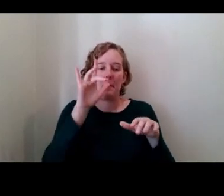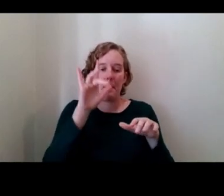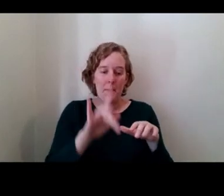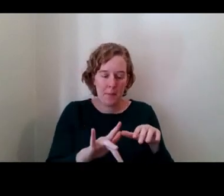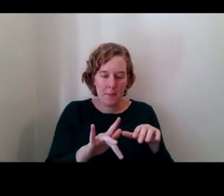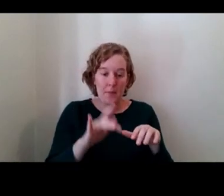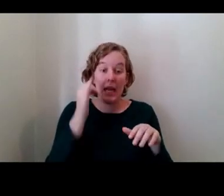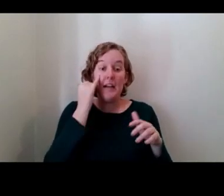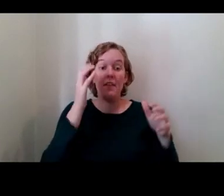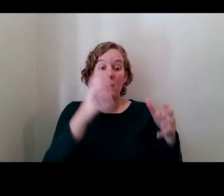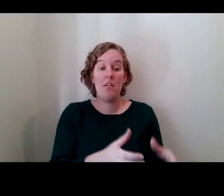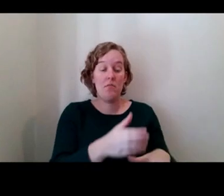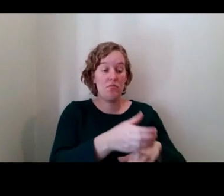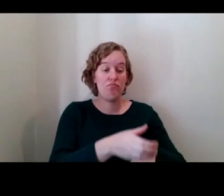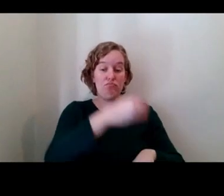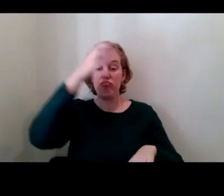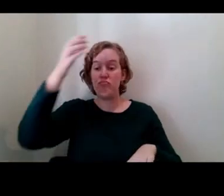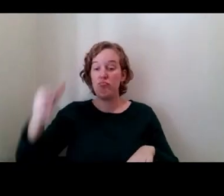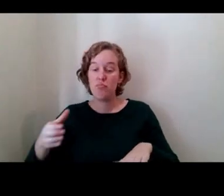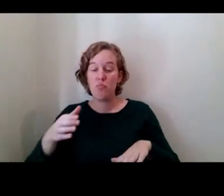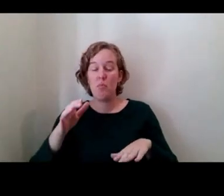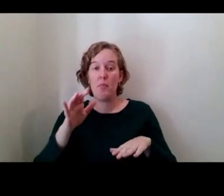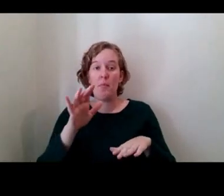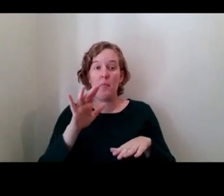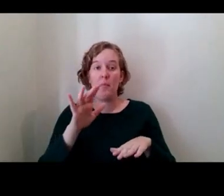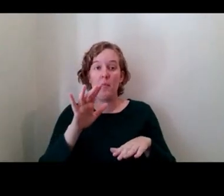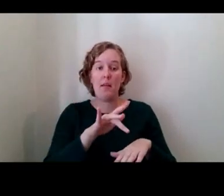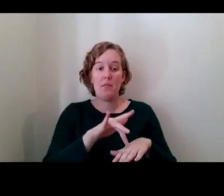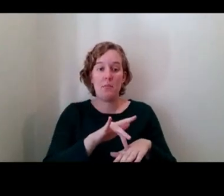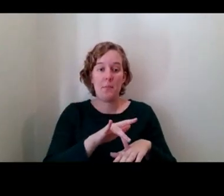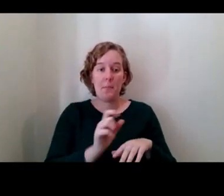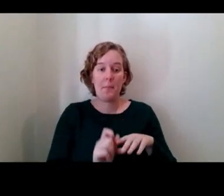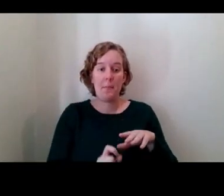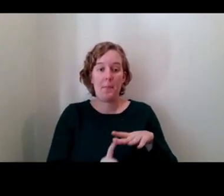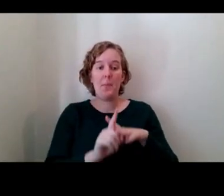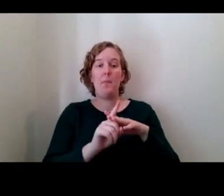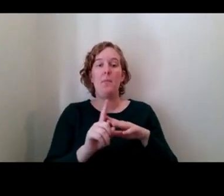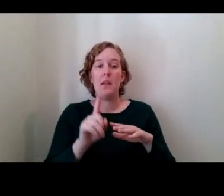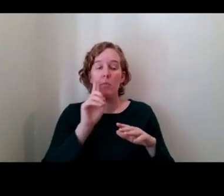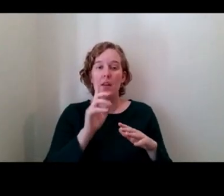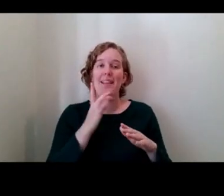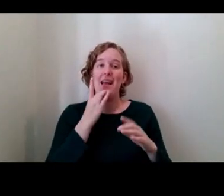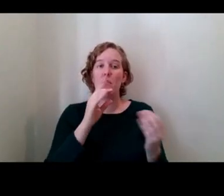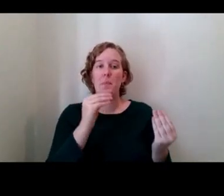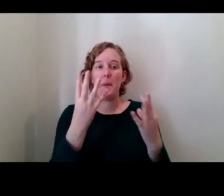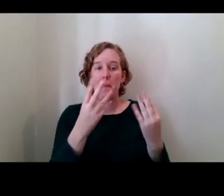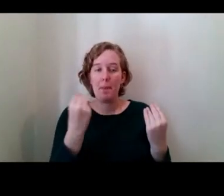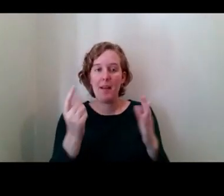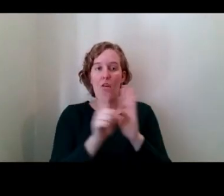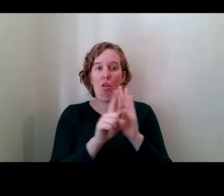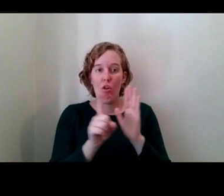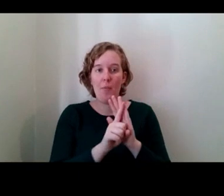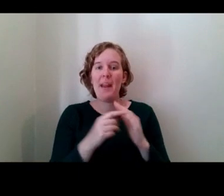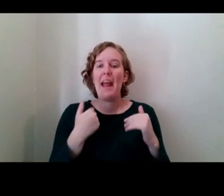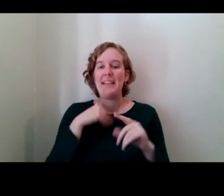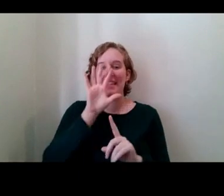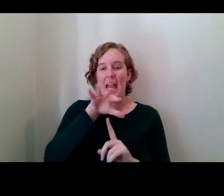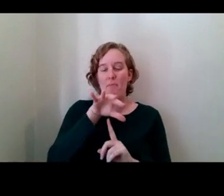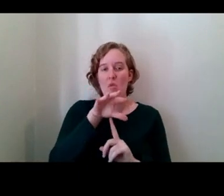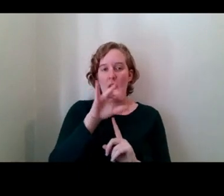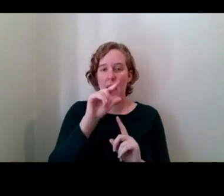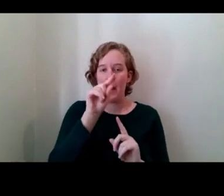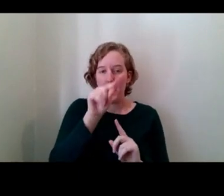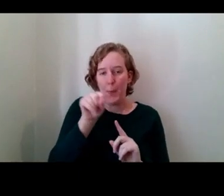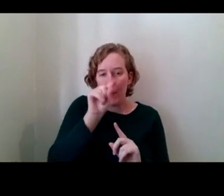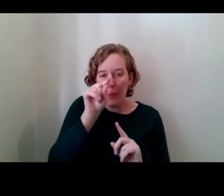anyone took the vase, the button would ping open, and that would trigger the system. Lights would flash, an alarm would sound, and there's a camera. This black circle here is